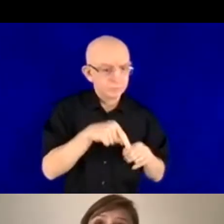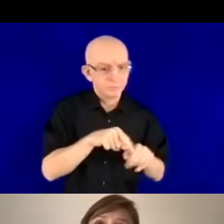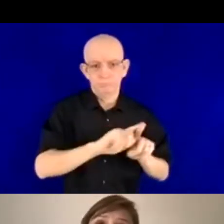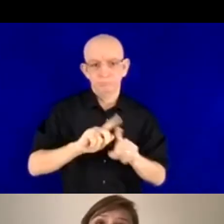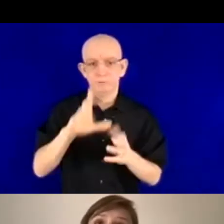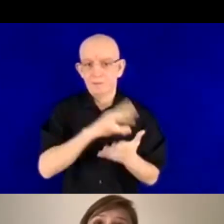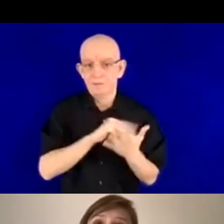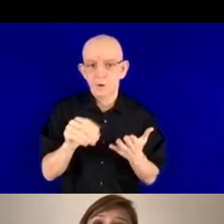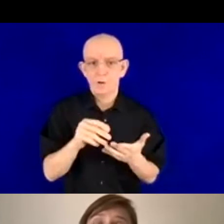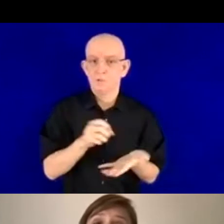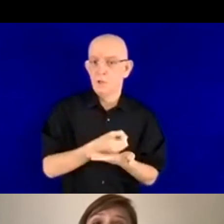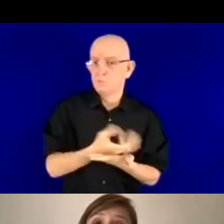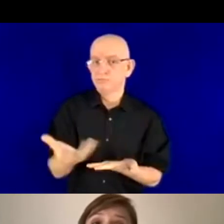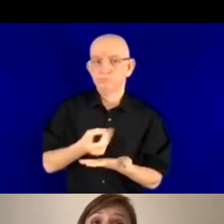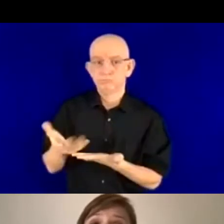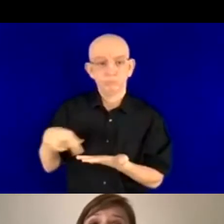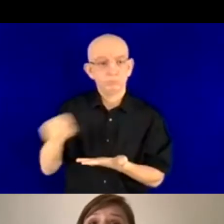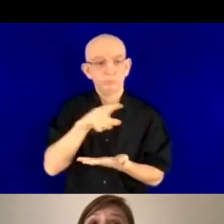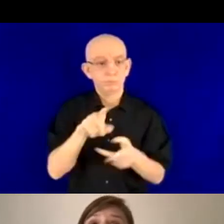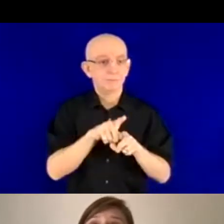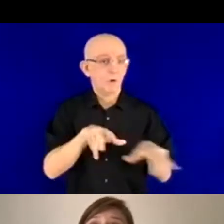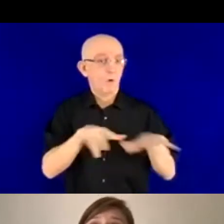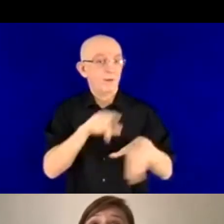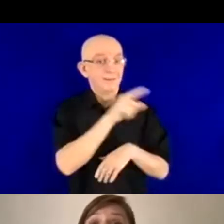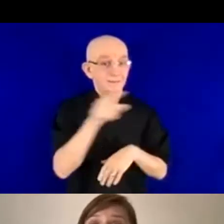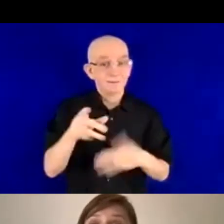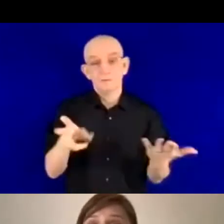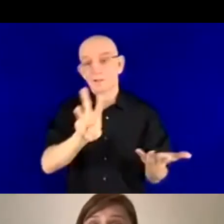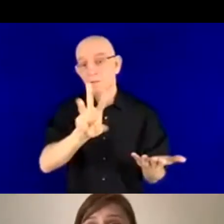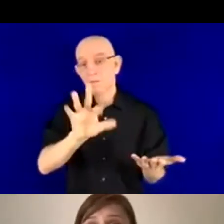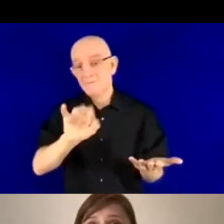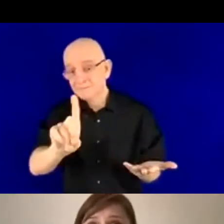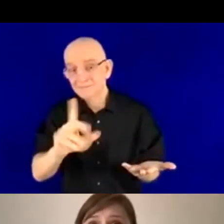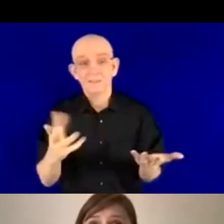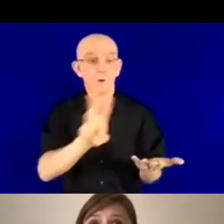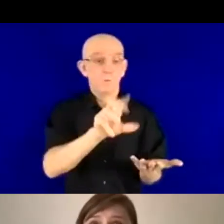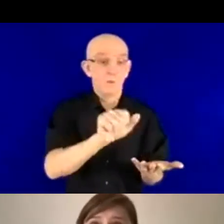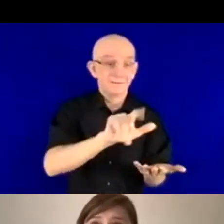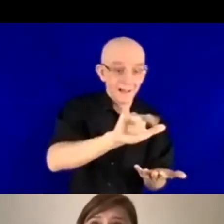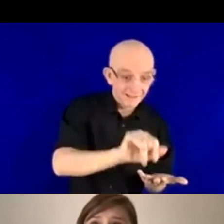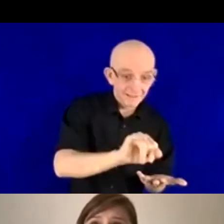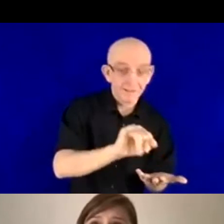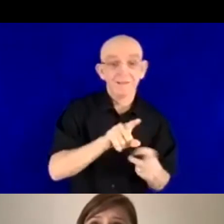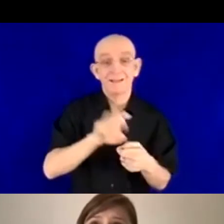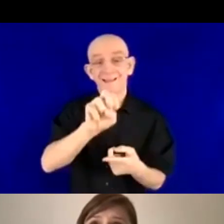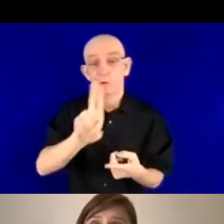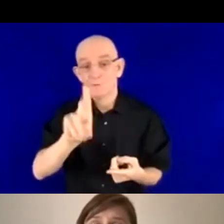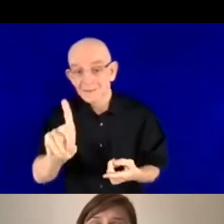regional associations. And I'm sure we will receive even more information during this conference.